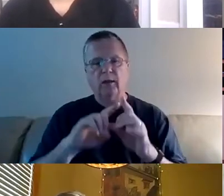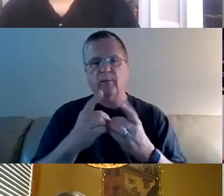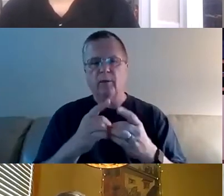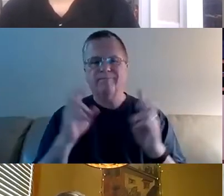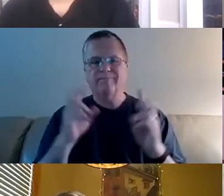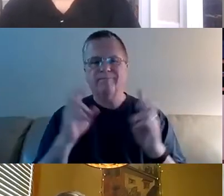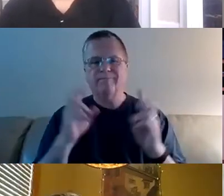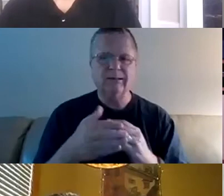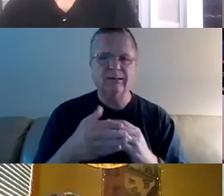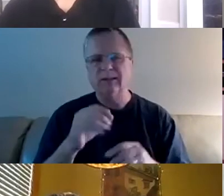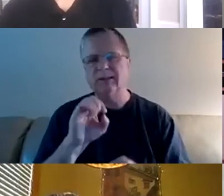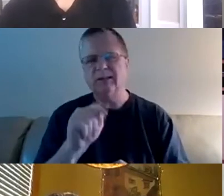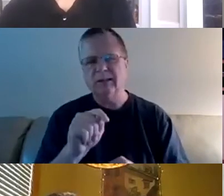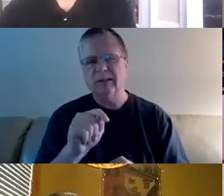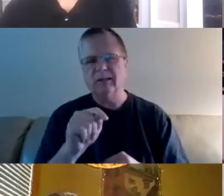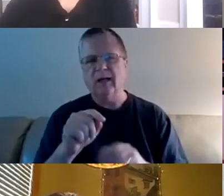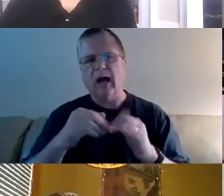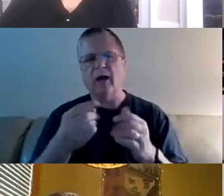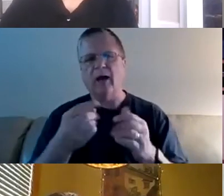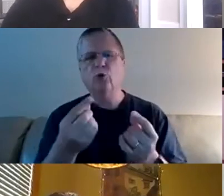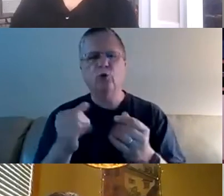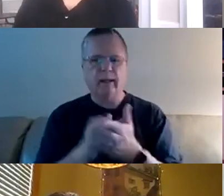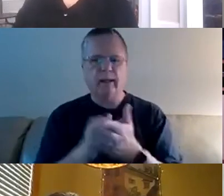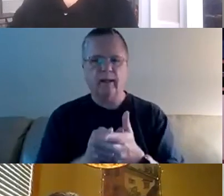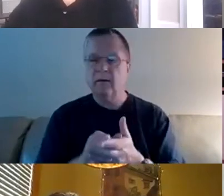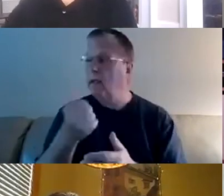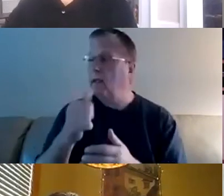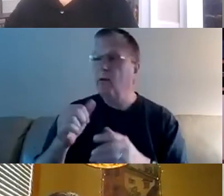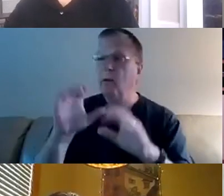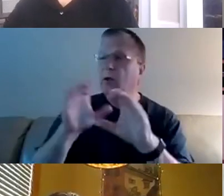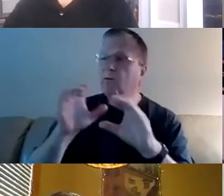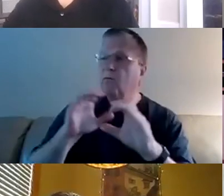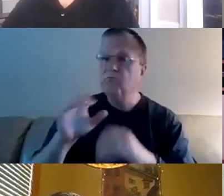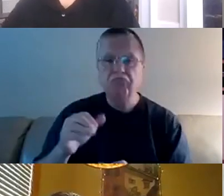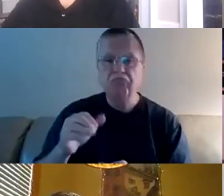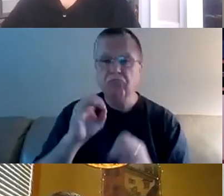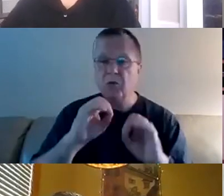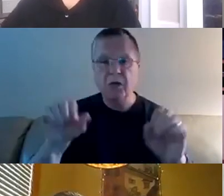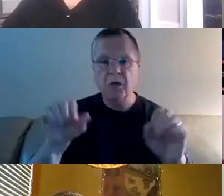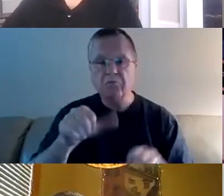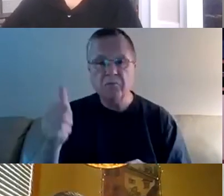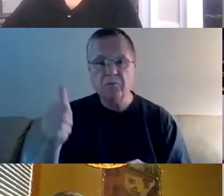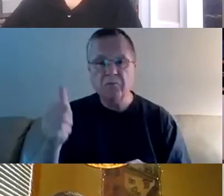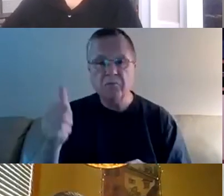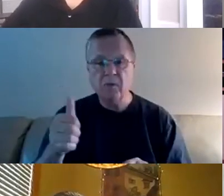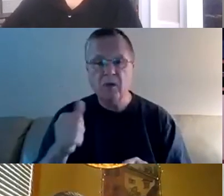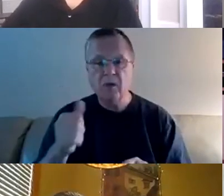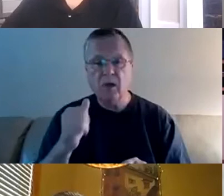you. Any other conversation? No other conversation. All those in